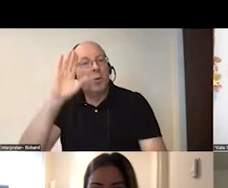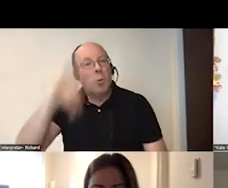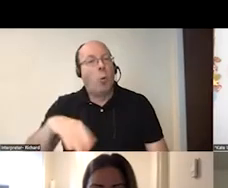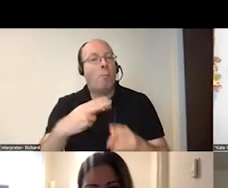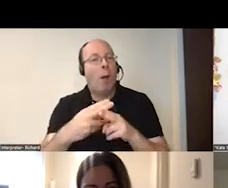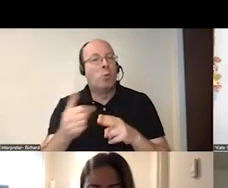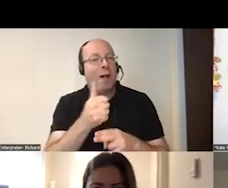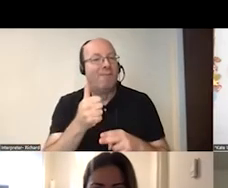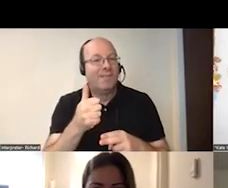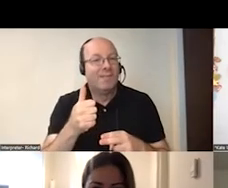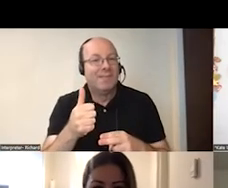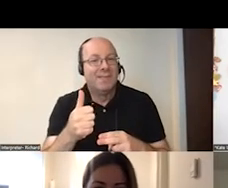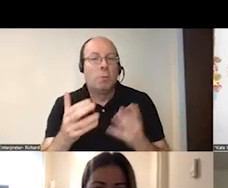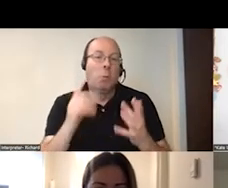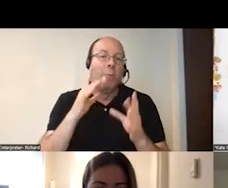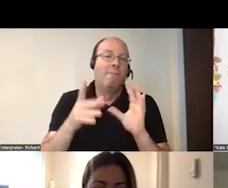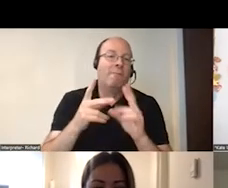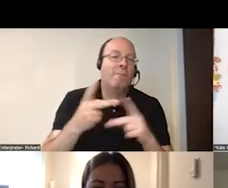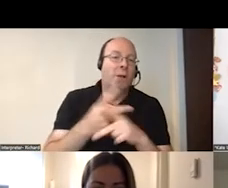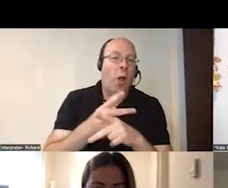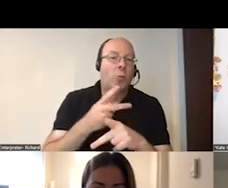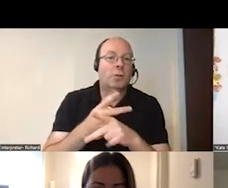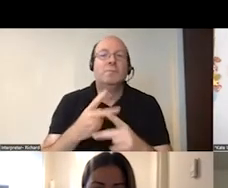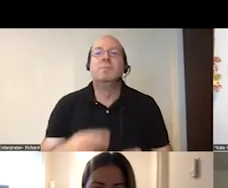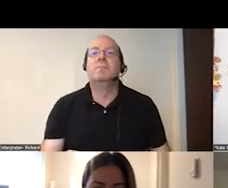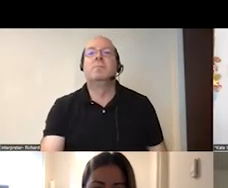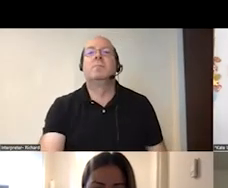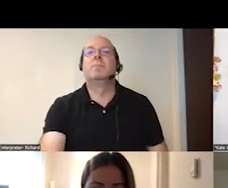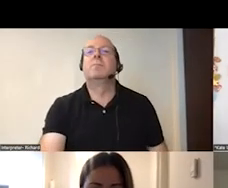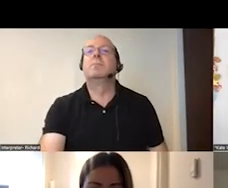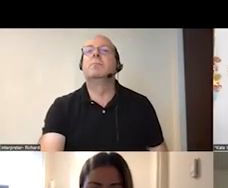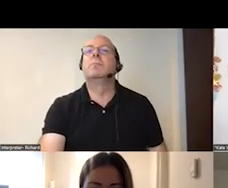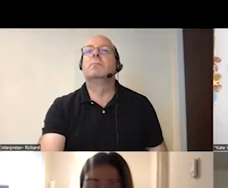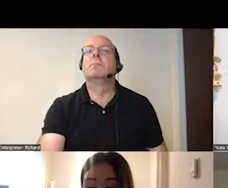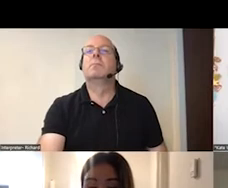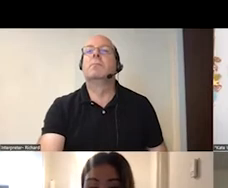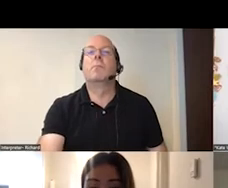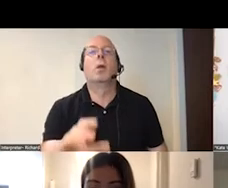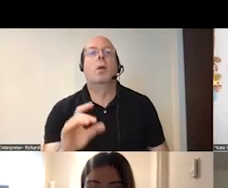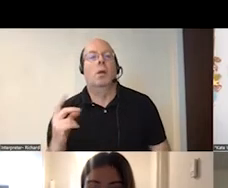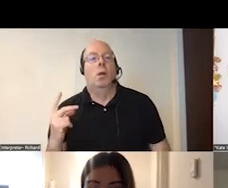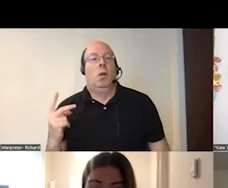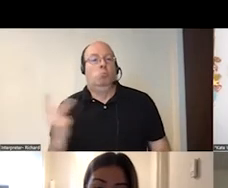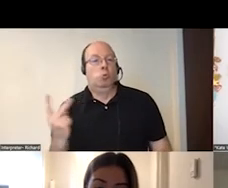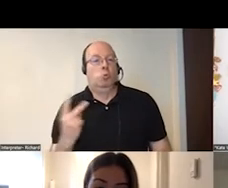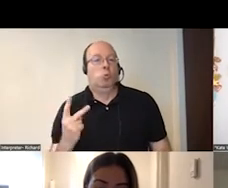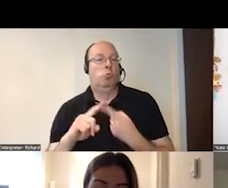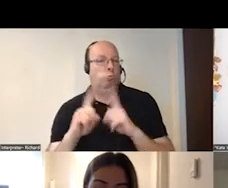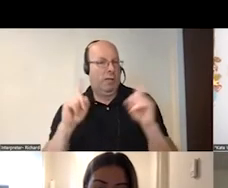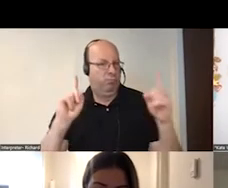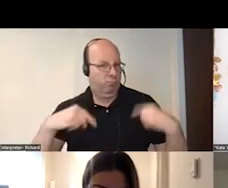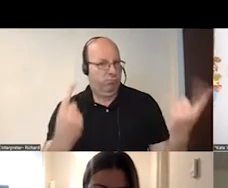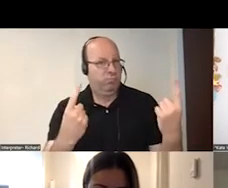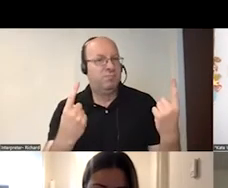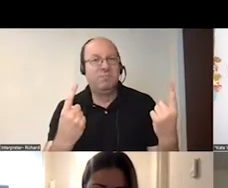or maybe not. Maybe you figure it out along the way. But, you know, Yuting and I have been friends for a really long time.